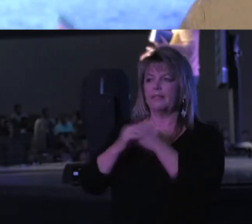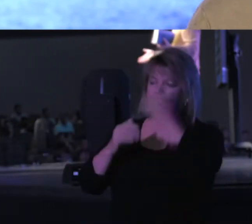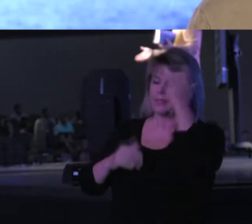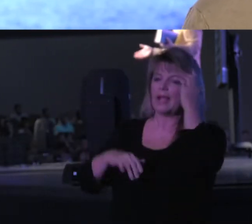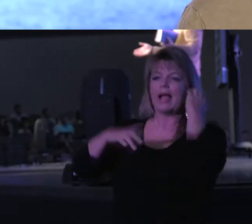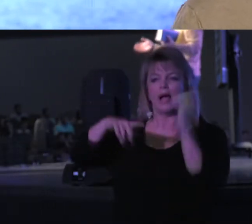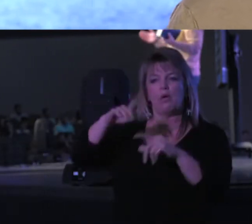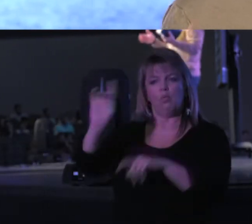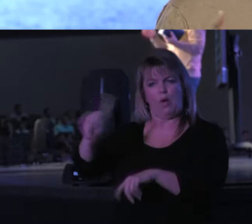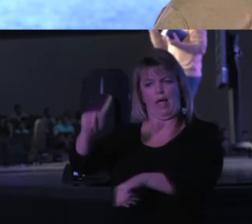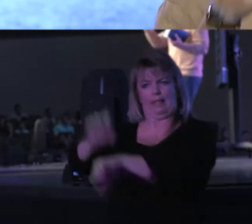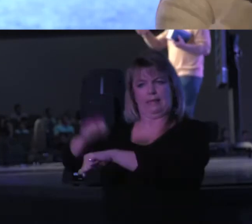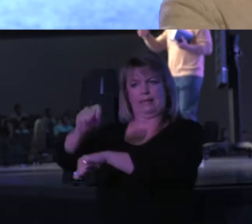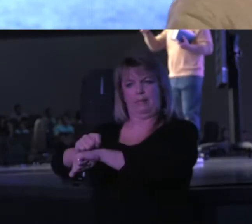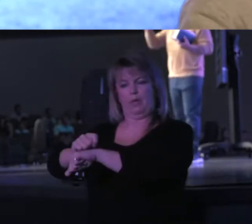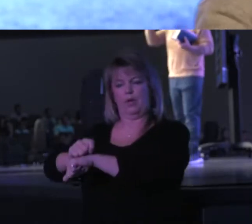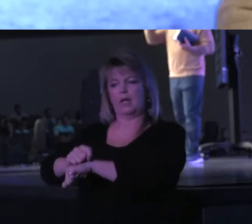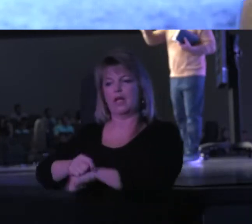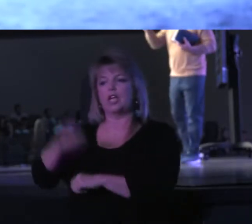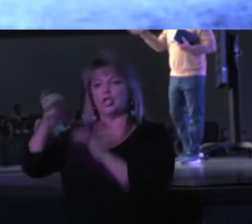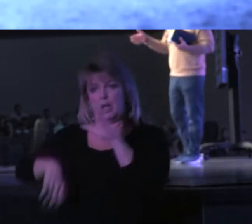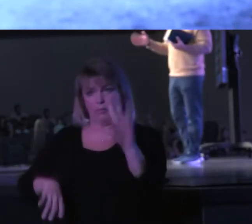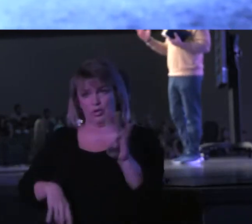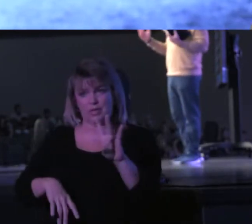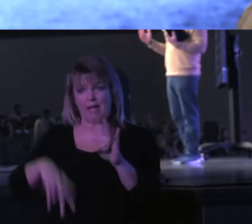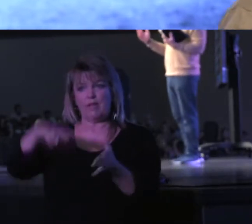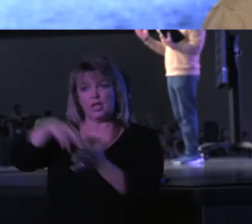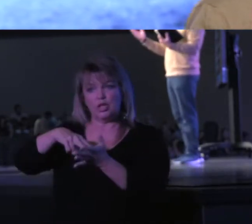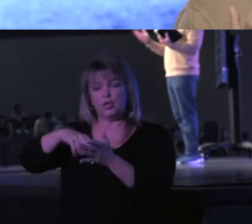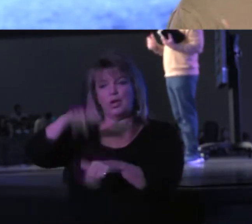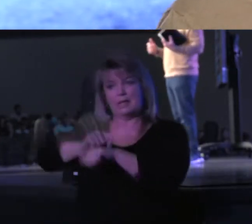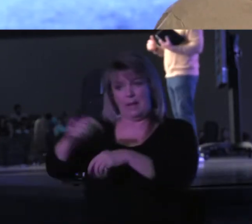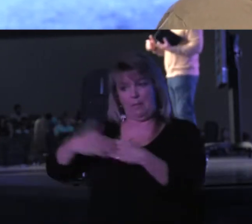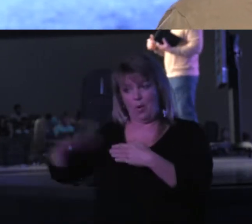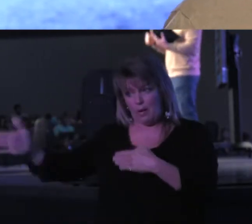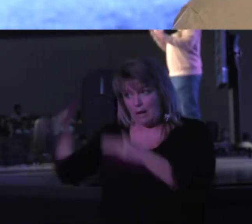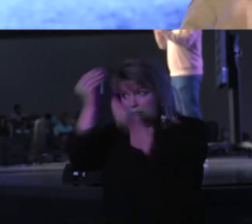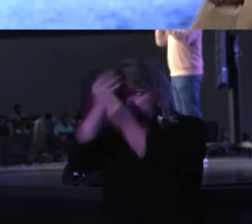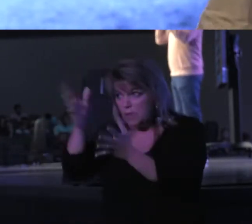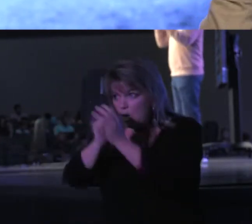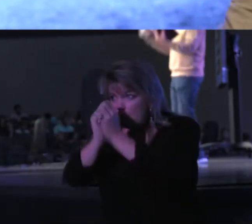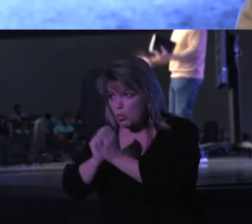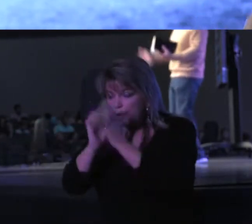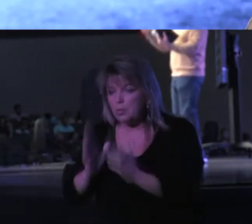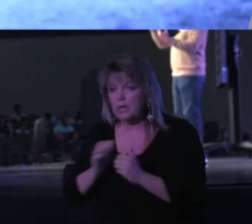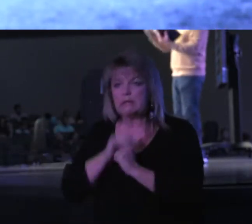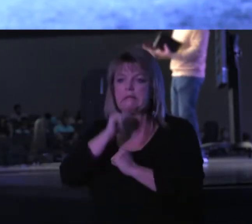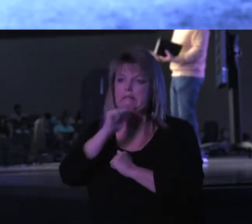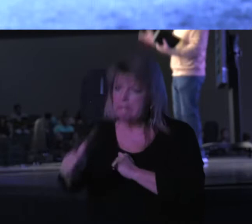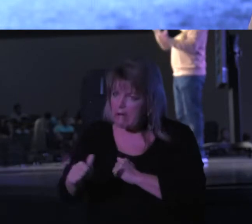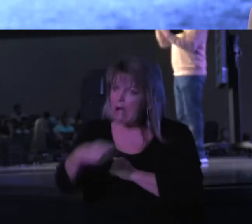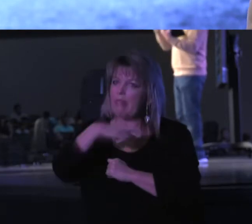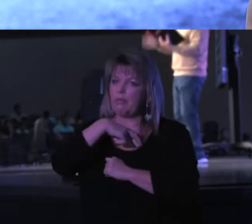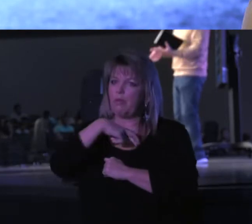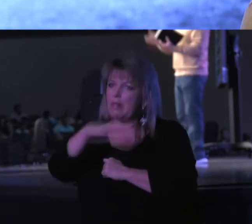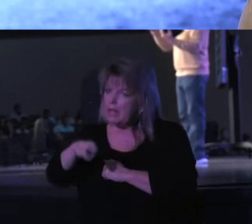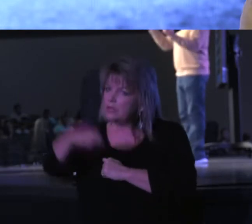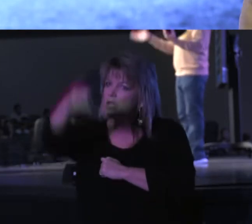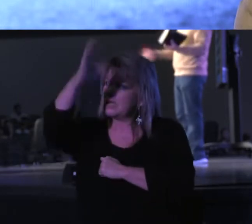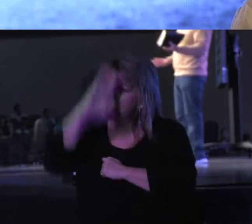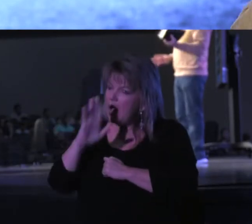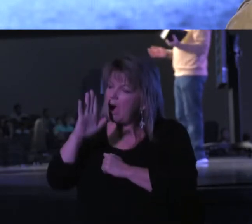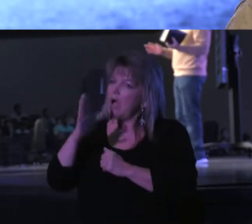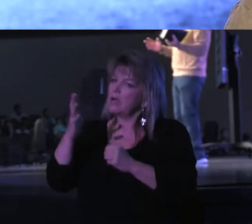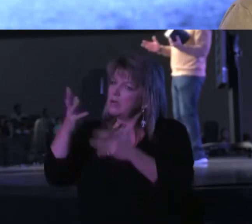at the temple. He stood in chapter 7 at the temple gate and said to the worshipers, this is not the religion that